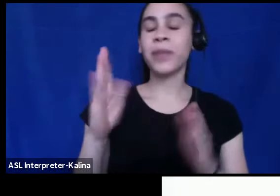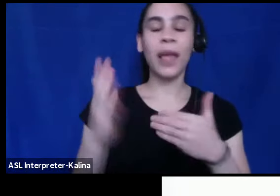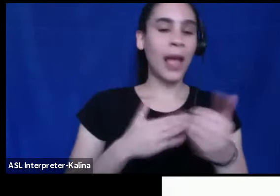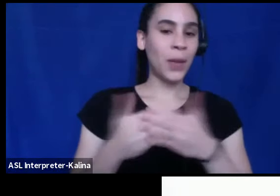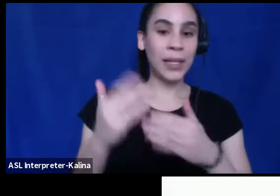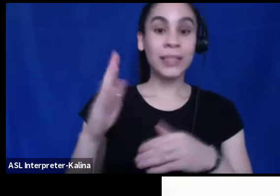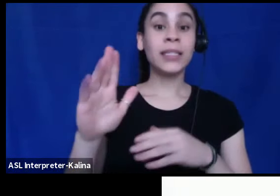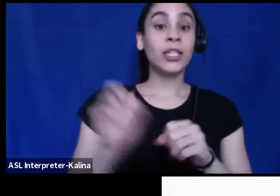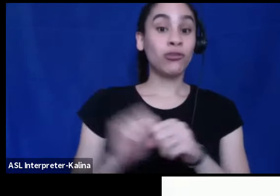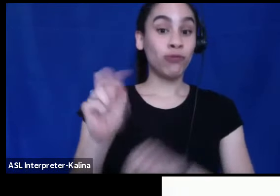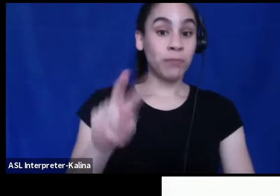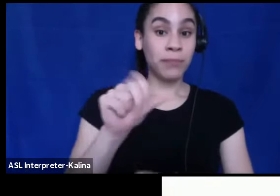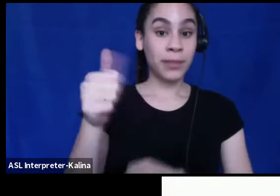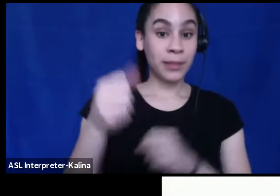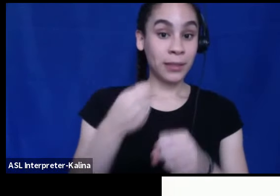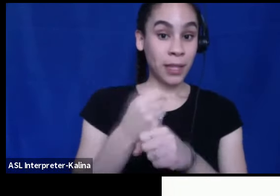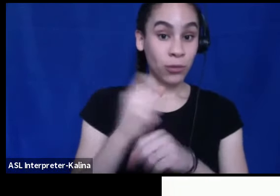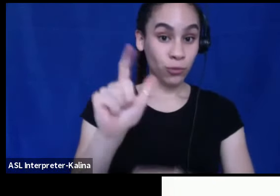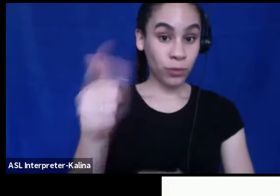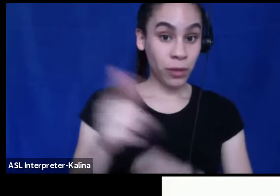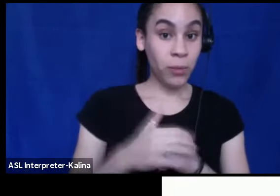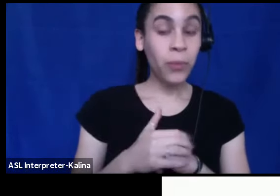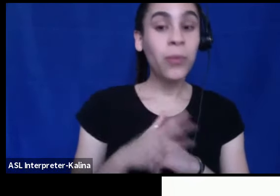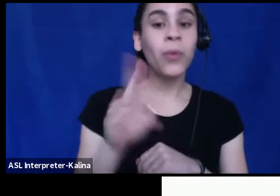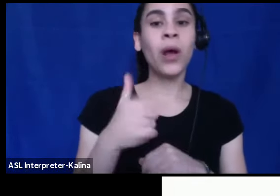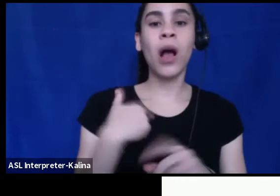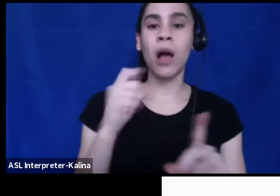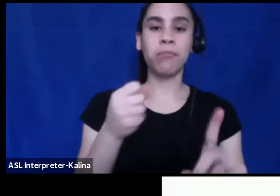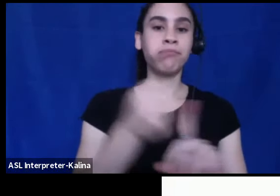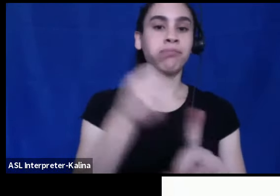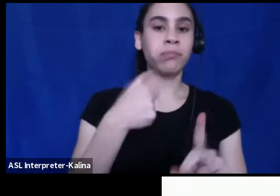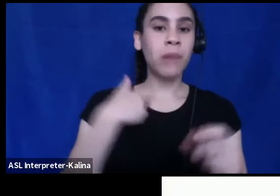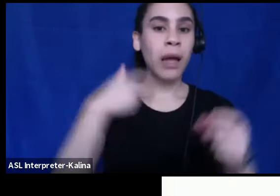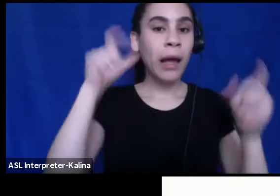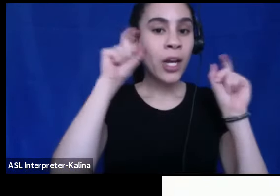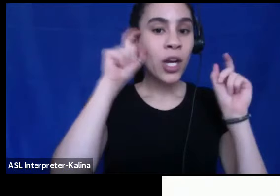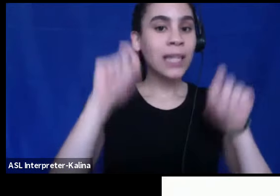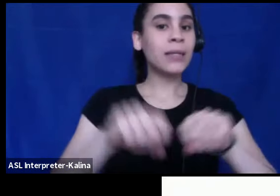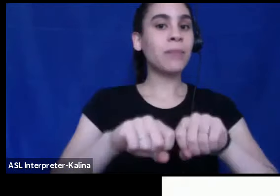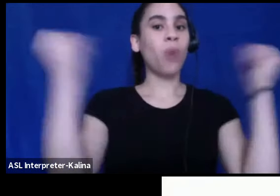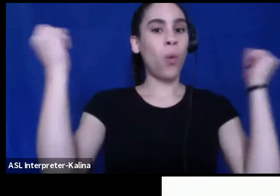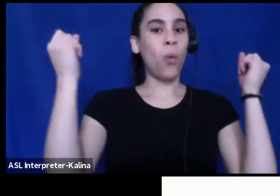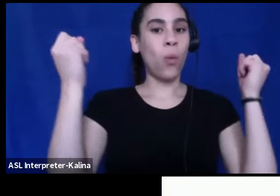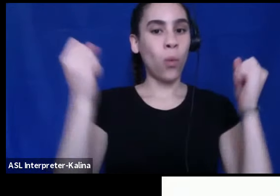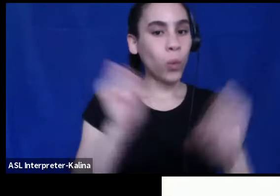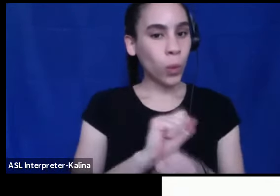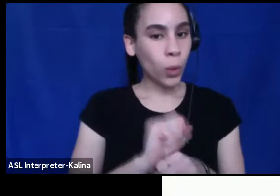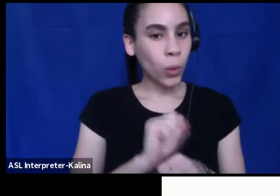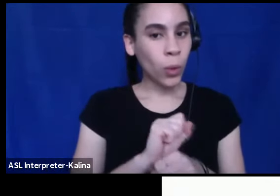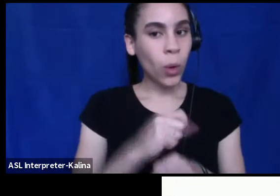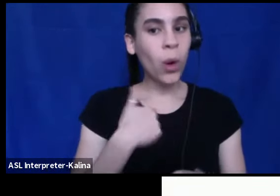I had an incident where my hearing aids broke at work, and I